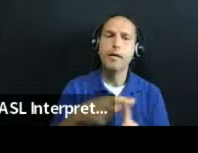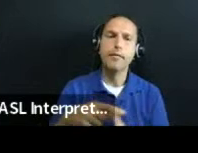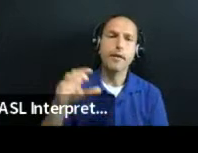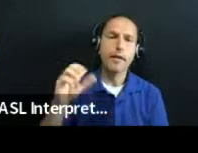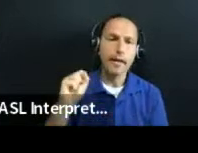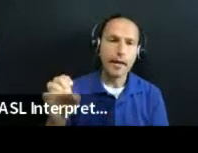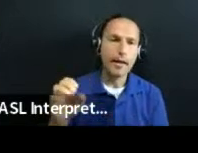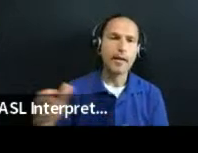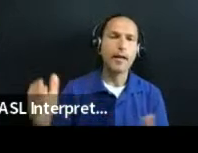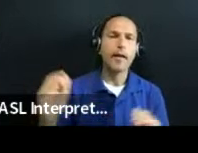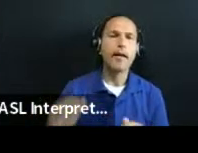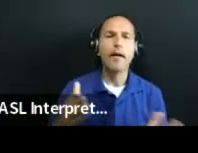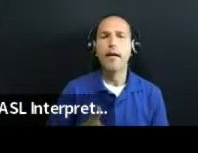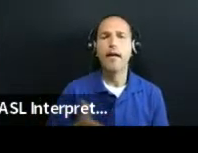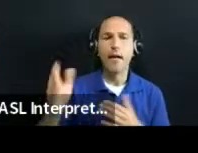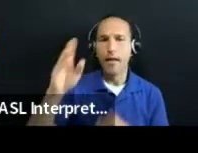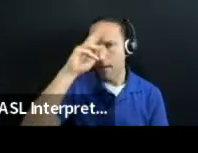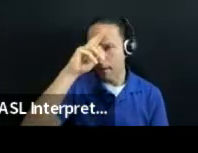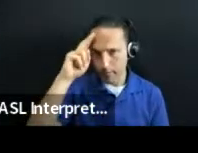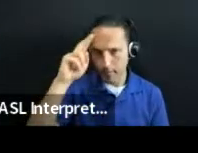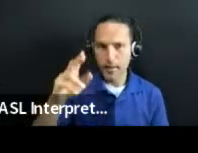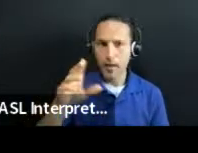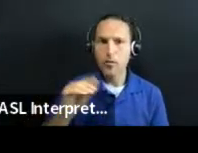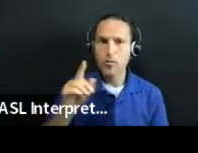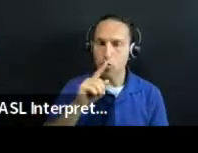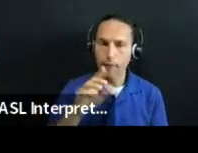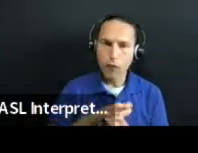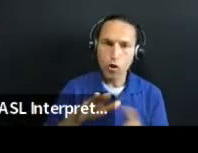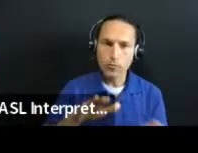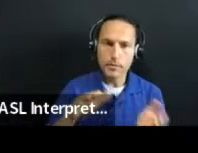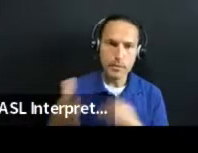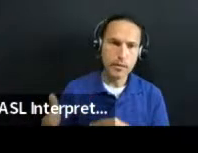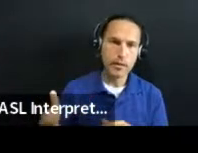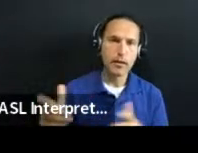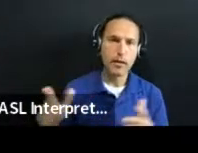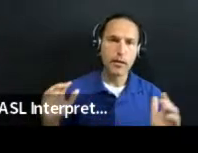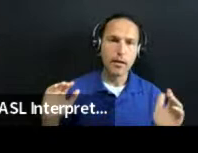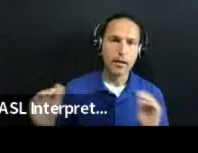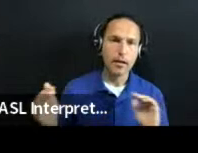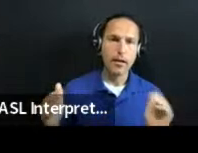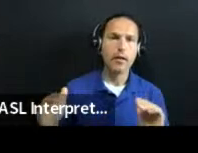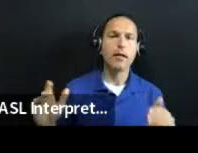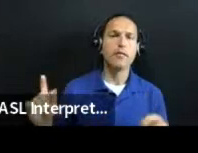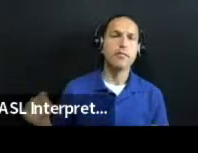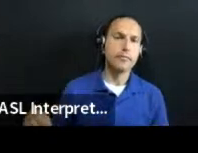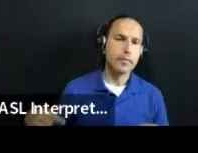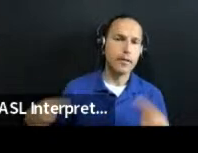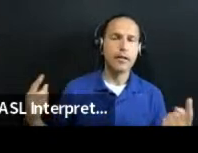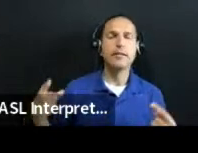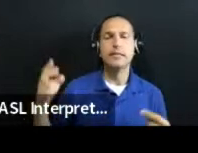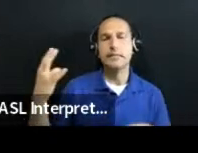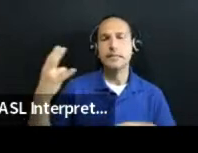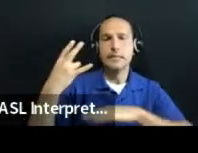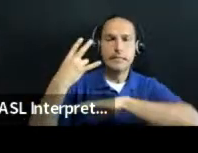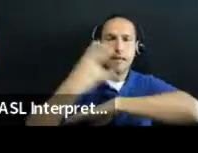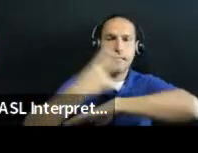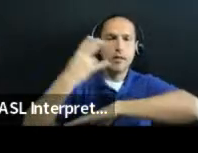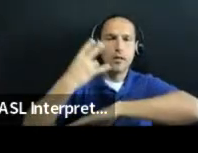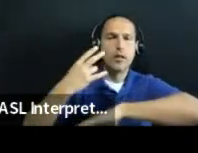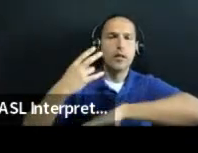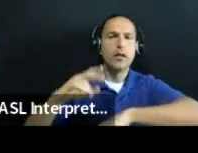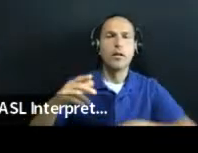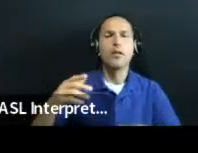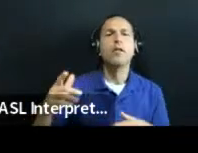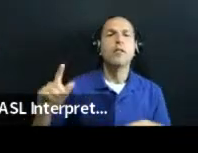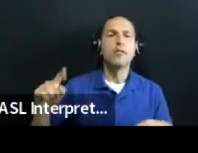cases, hospitalizations, and confirmed deaths. It compares summary data for the last 7 days to the last